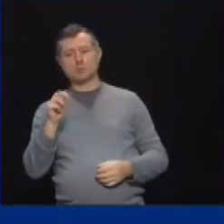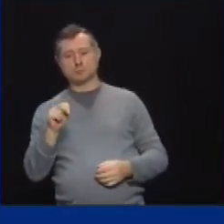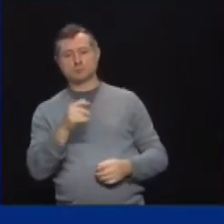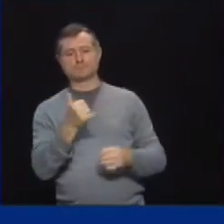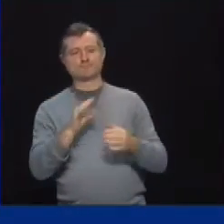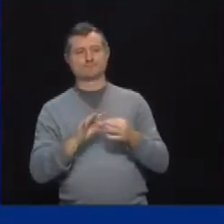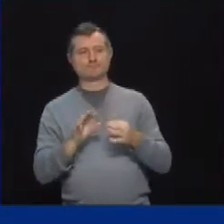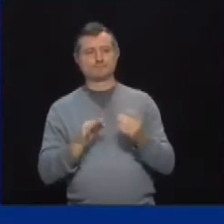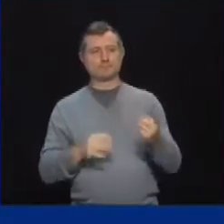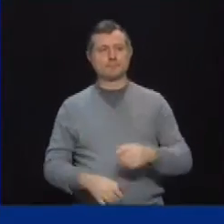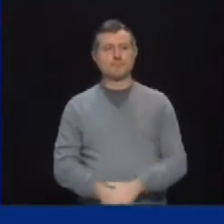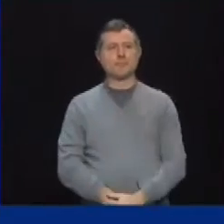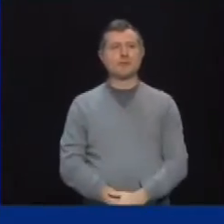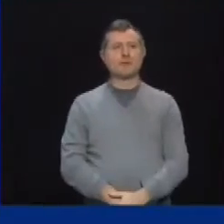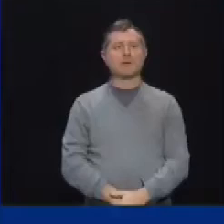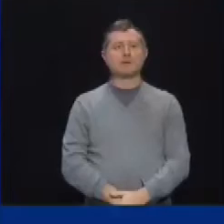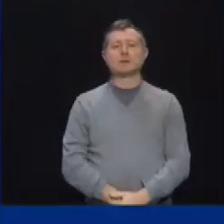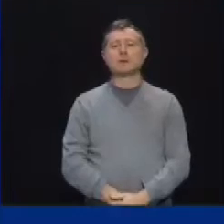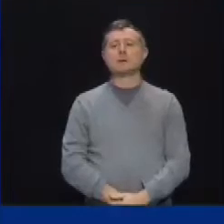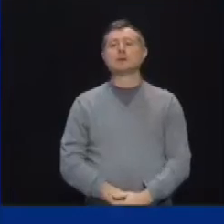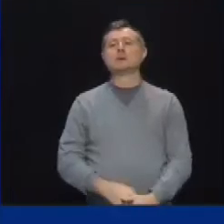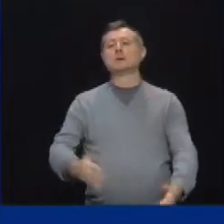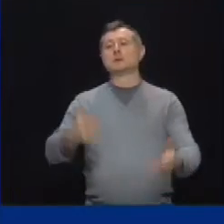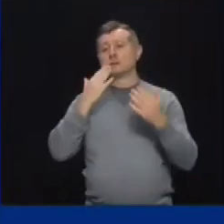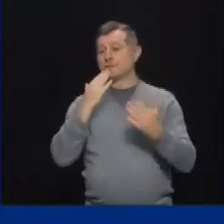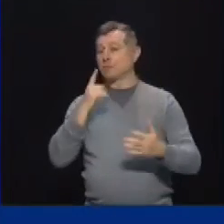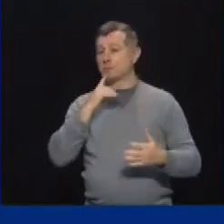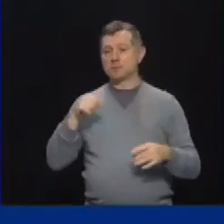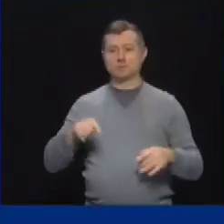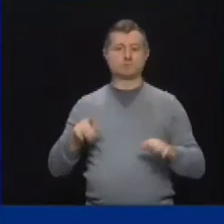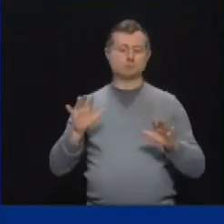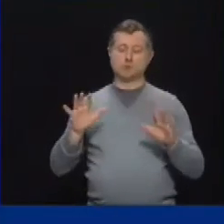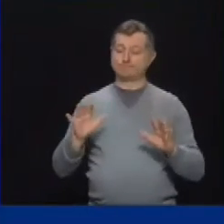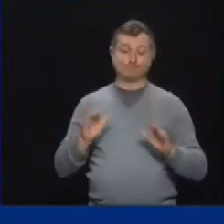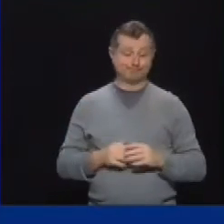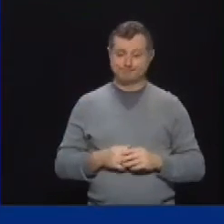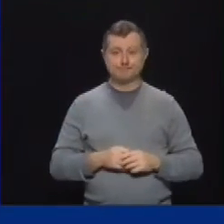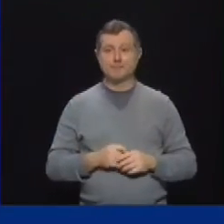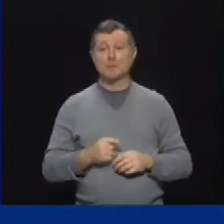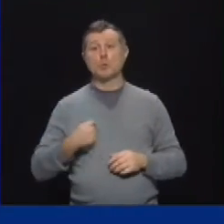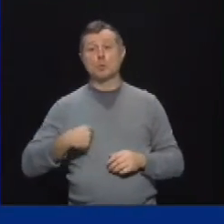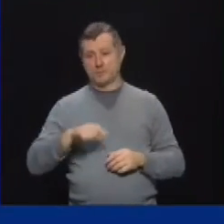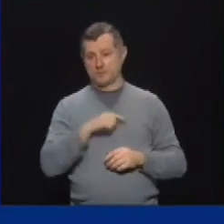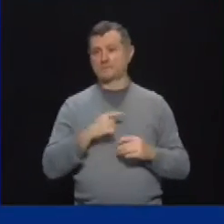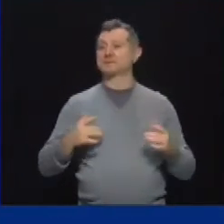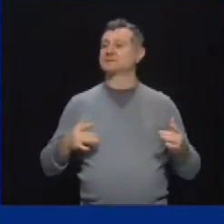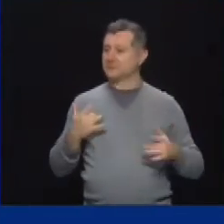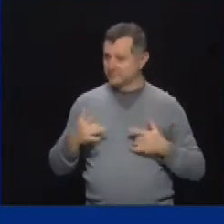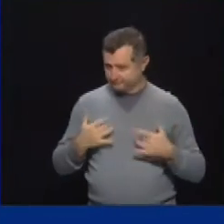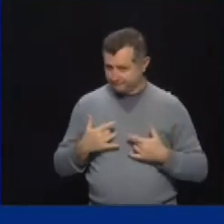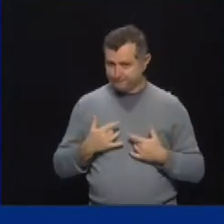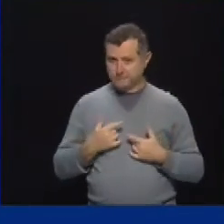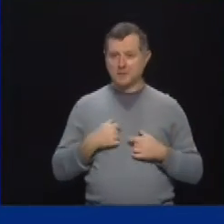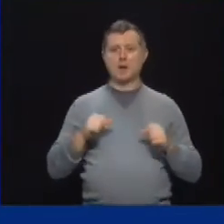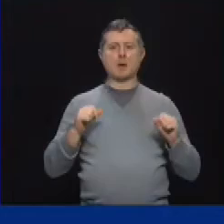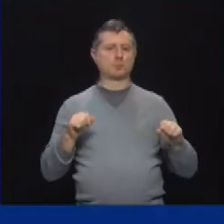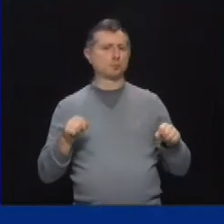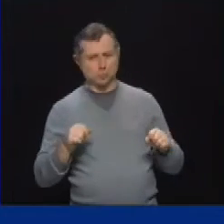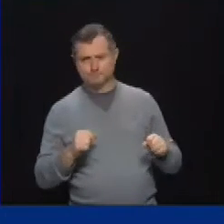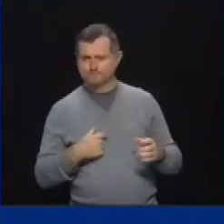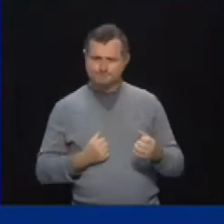has been really remarkable. So we are very excited to be able to enforce the HERO Act. It